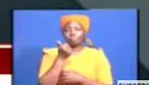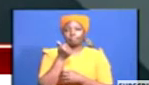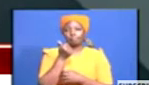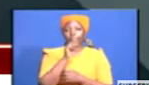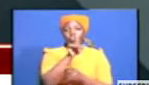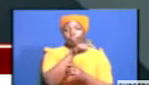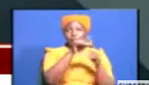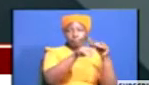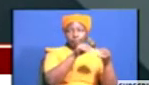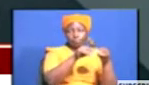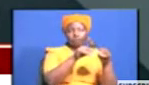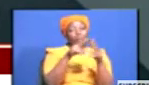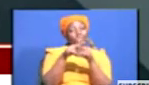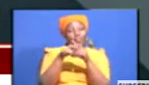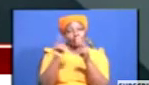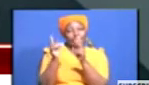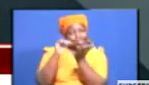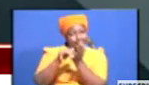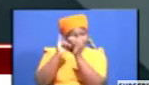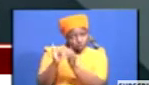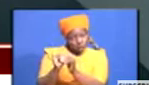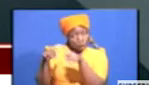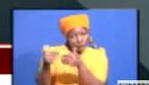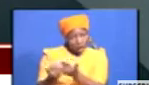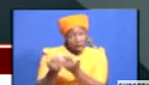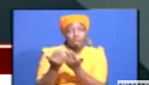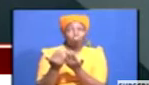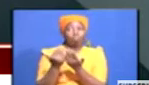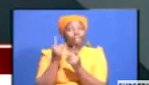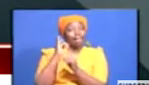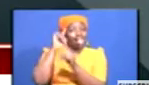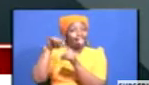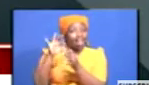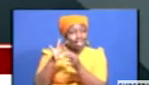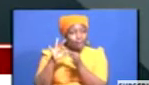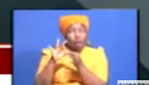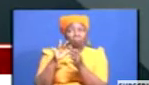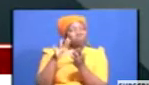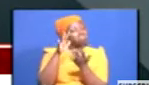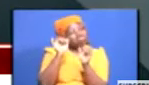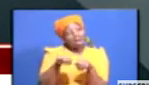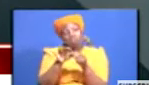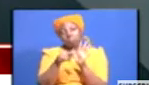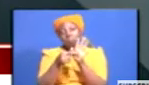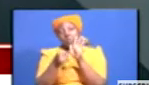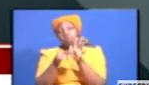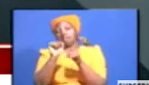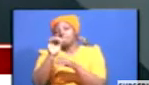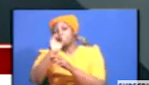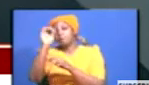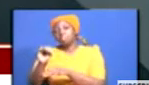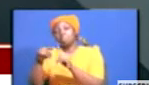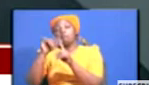find into one of the prayers of Azimio, if they prove it, that the 50% plus one was actually never attained, we go for a